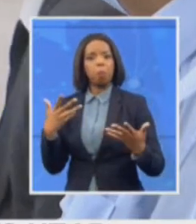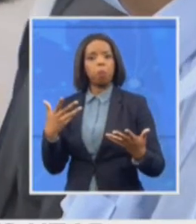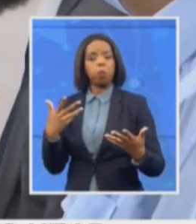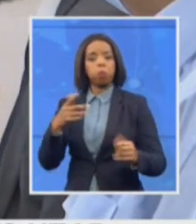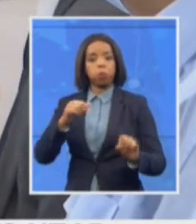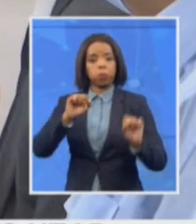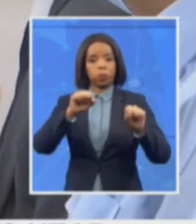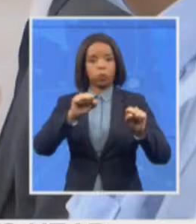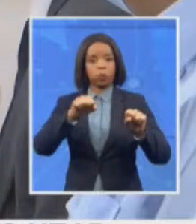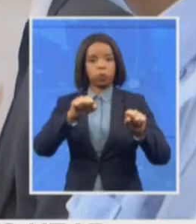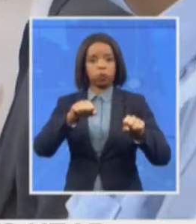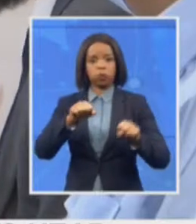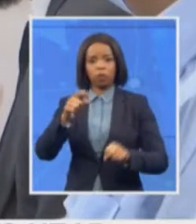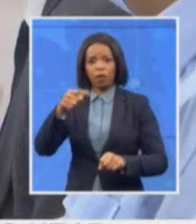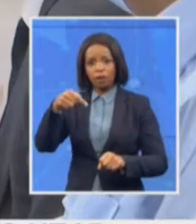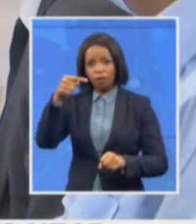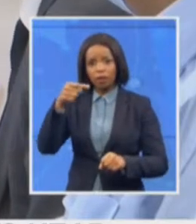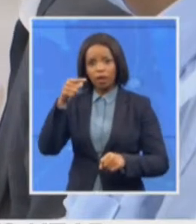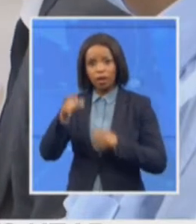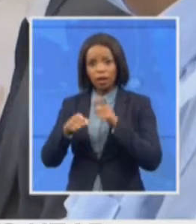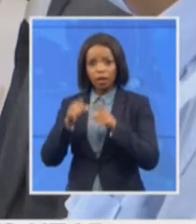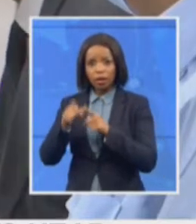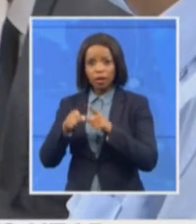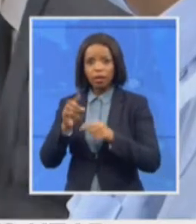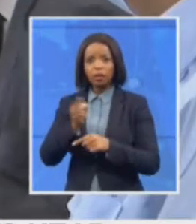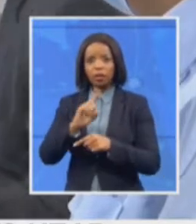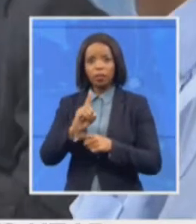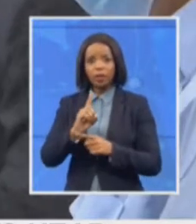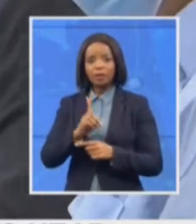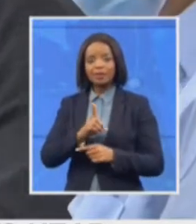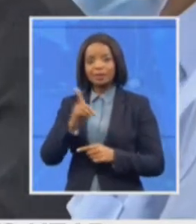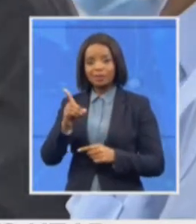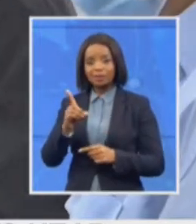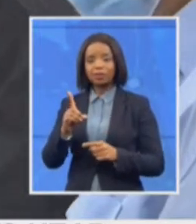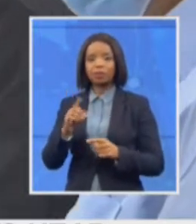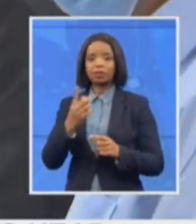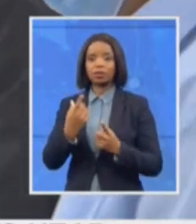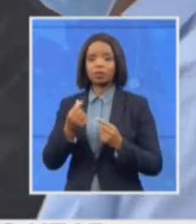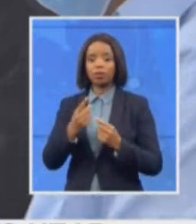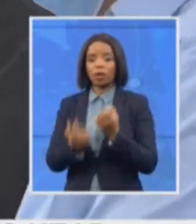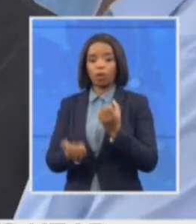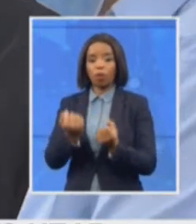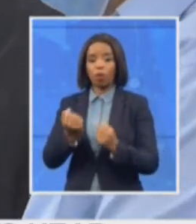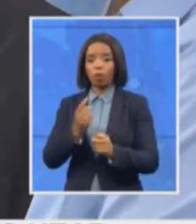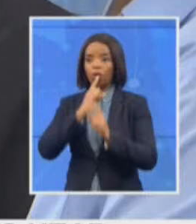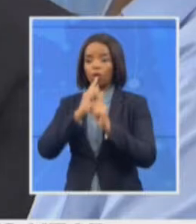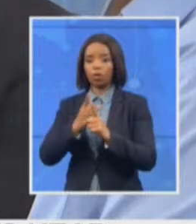of that, she breached a court order. Indeed. Understand. That's the first charge, yes. The second charge?